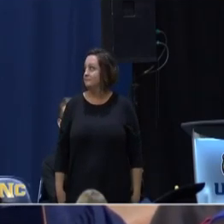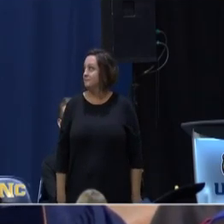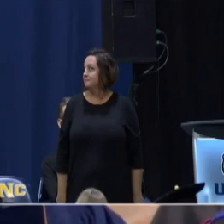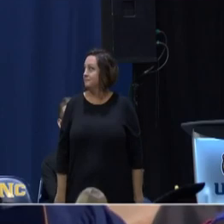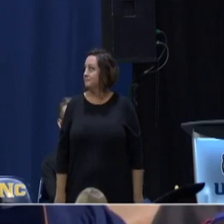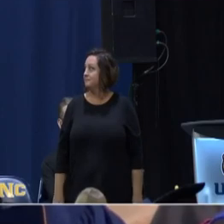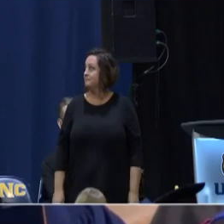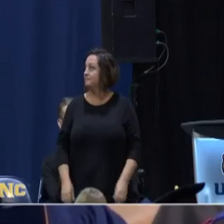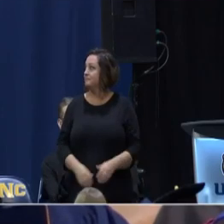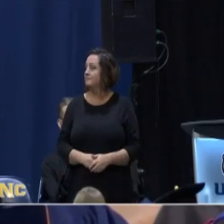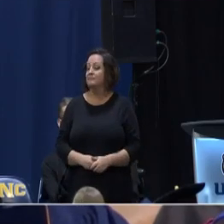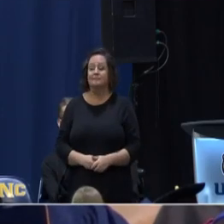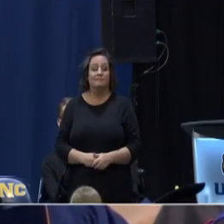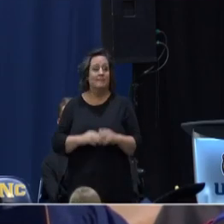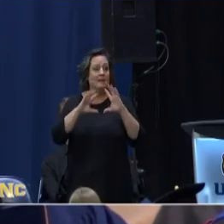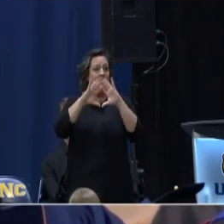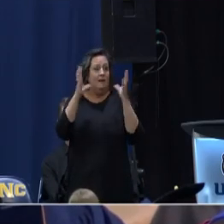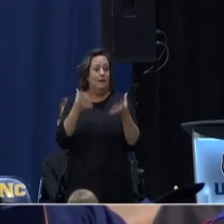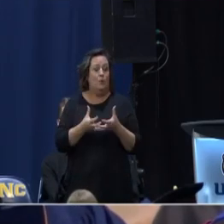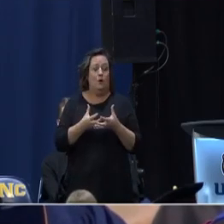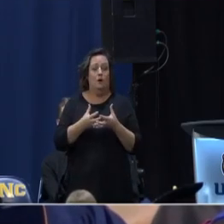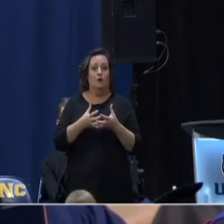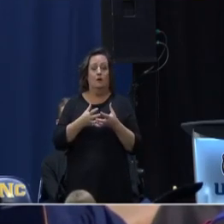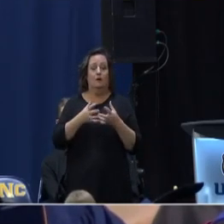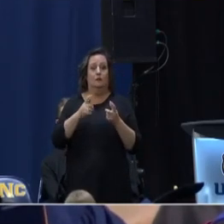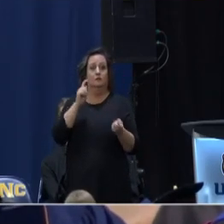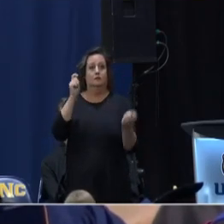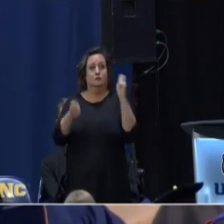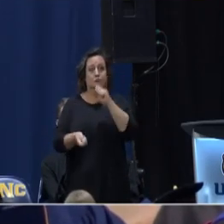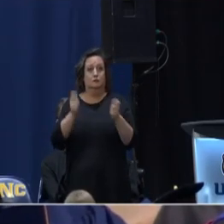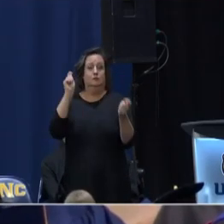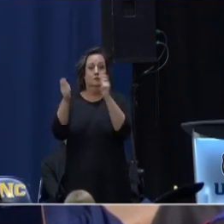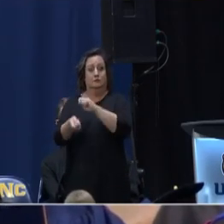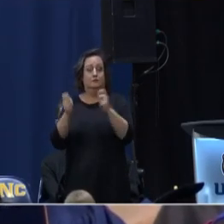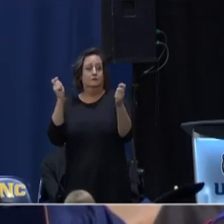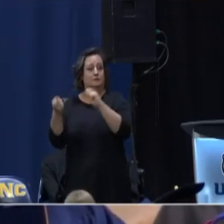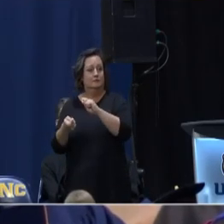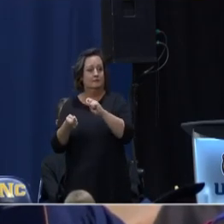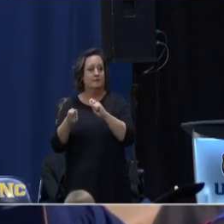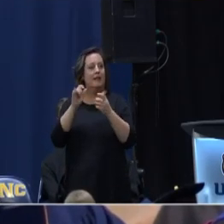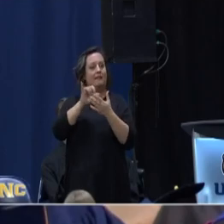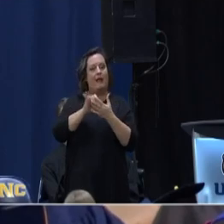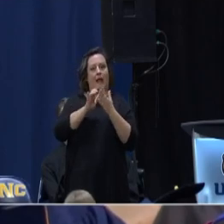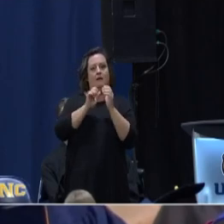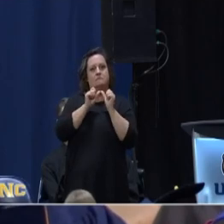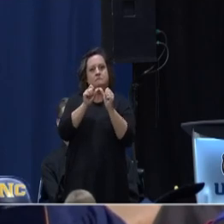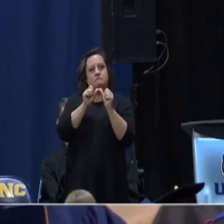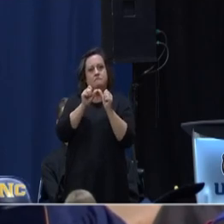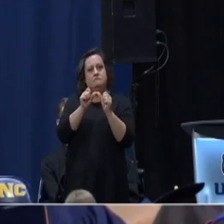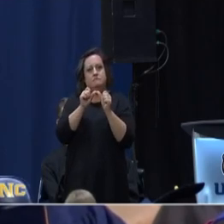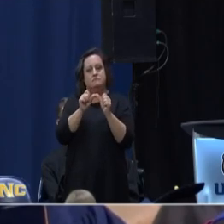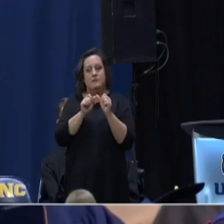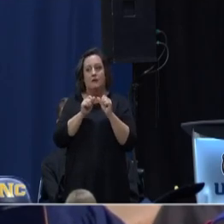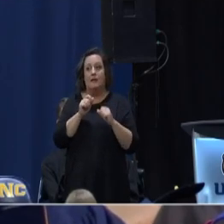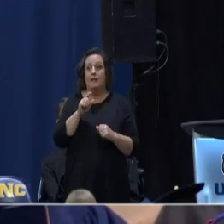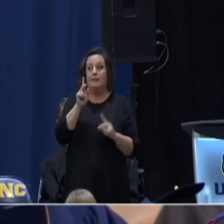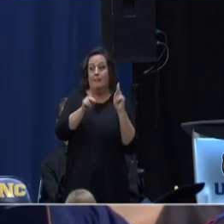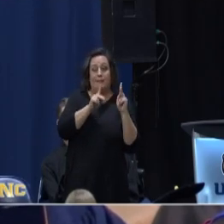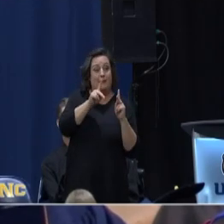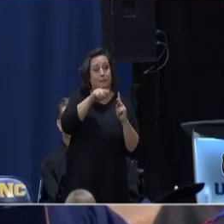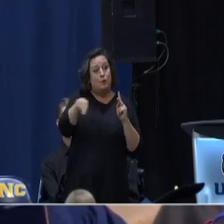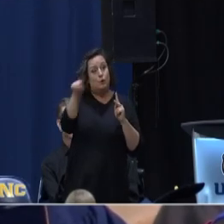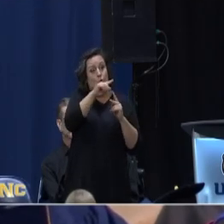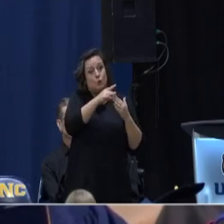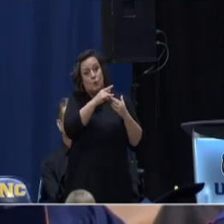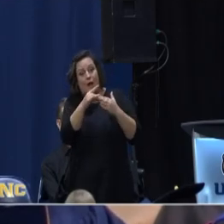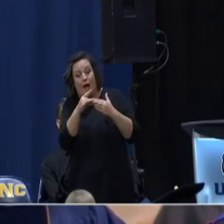In a world of tumult, this cycle of passionate belief is what keeps us moving forward. The people you guide will then guide